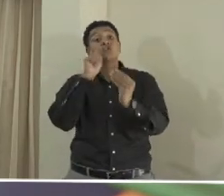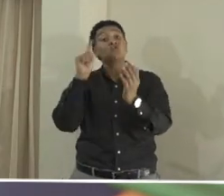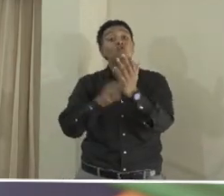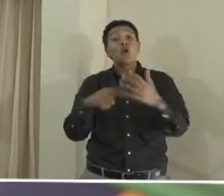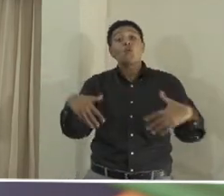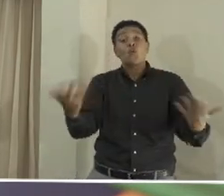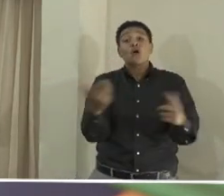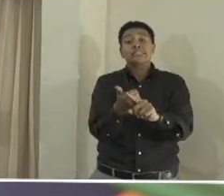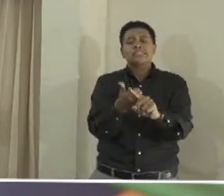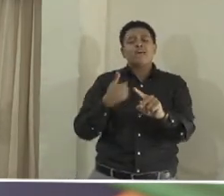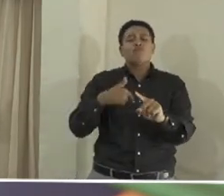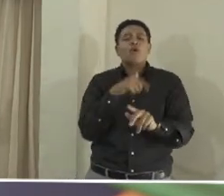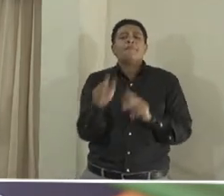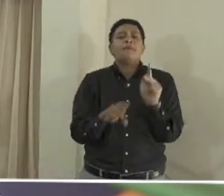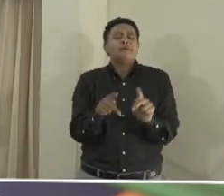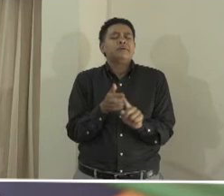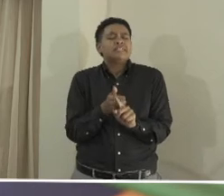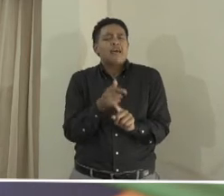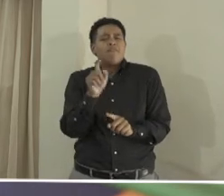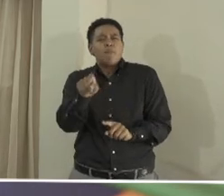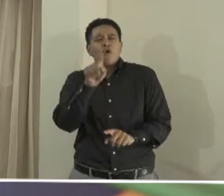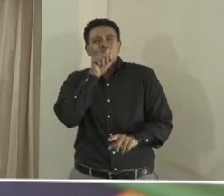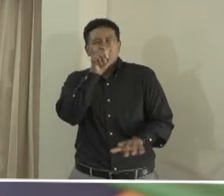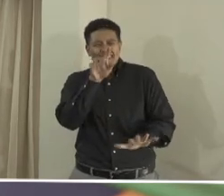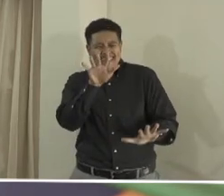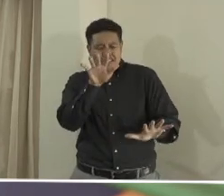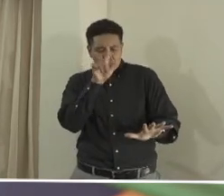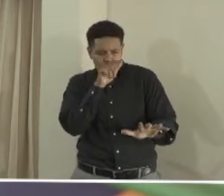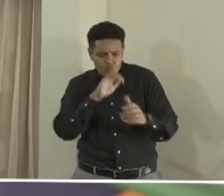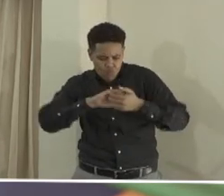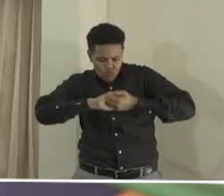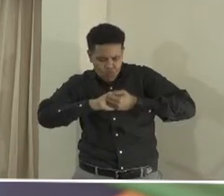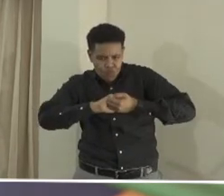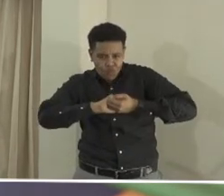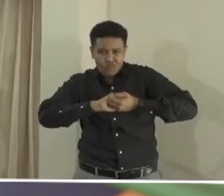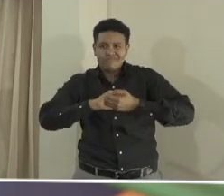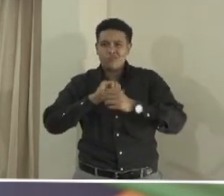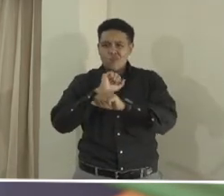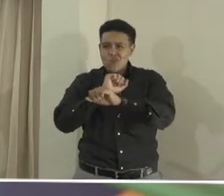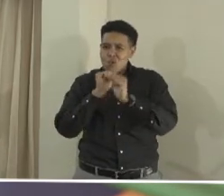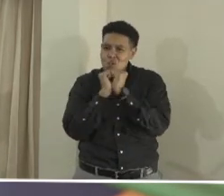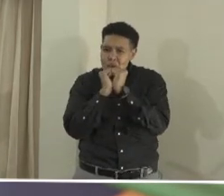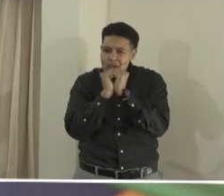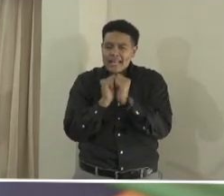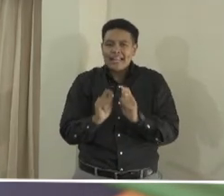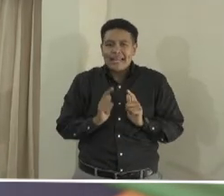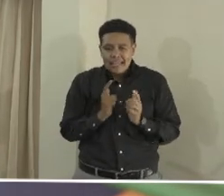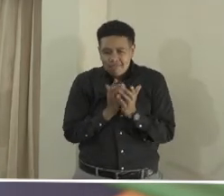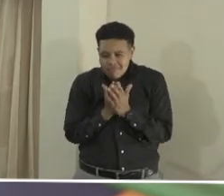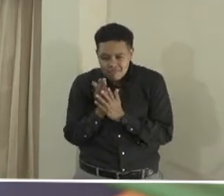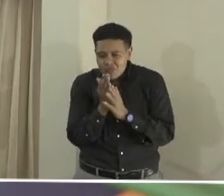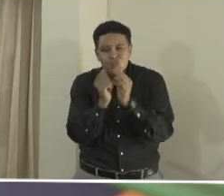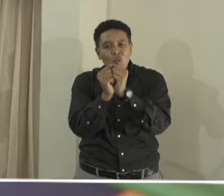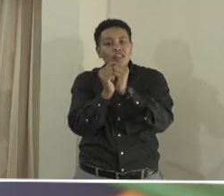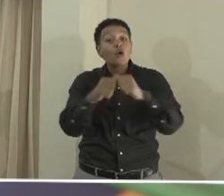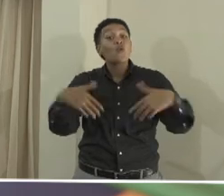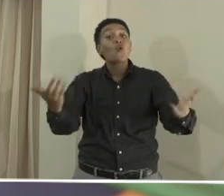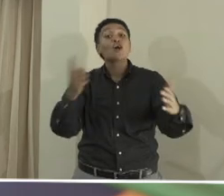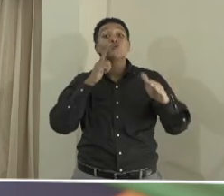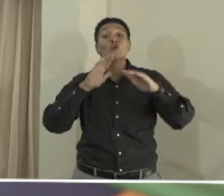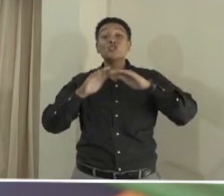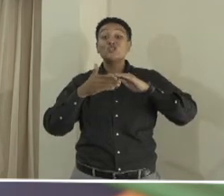recognize that we are a people that must partner together, work together, live together, so that